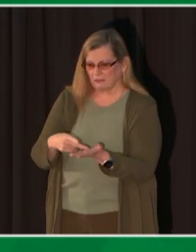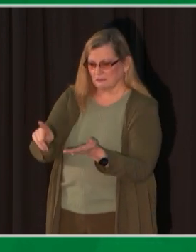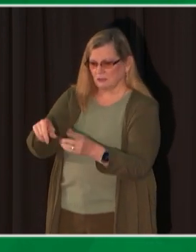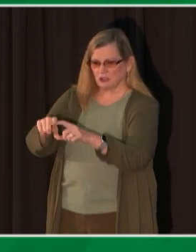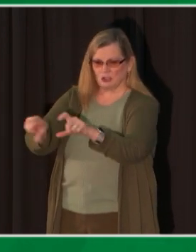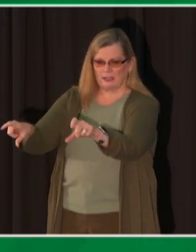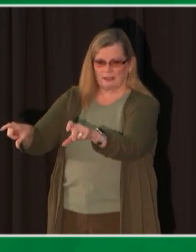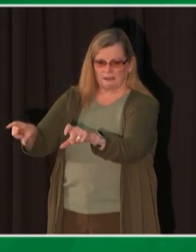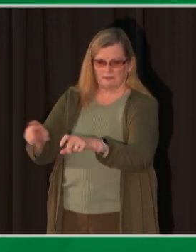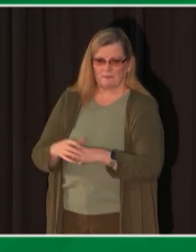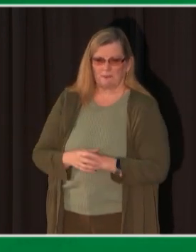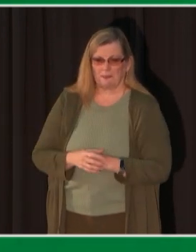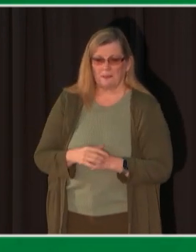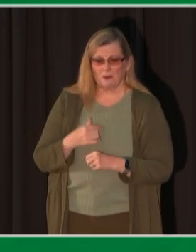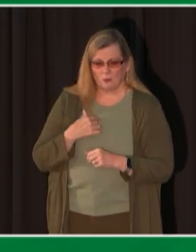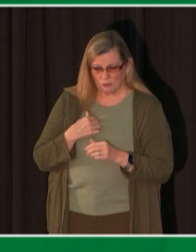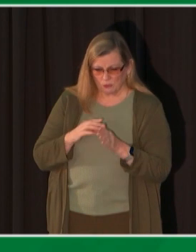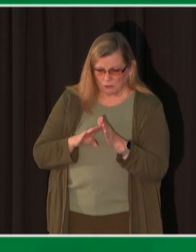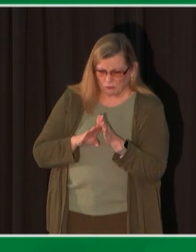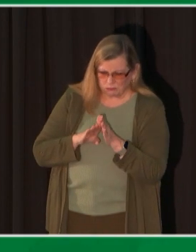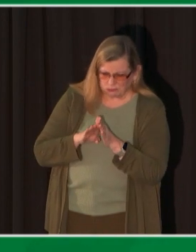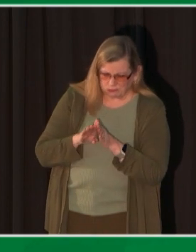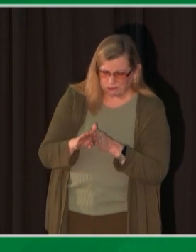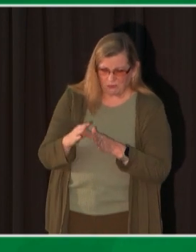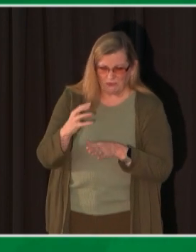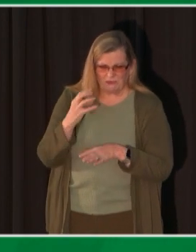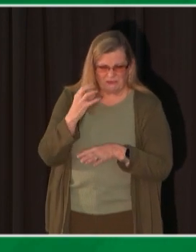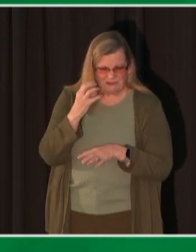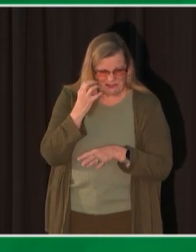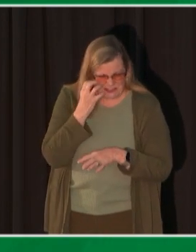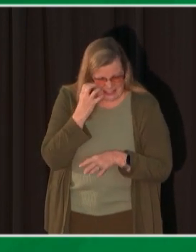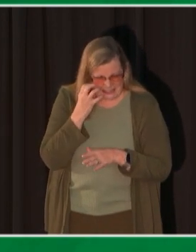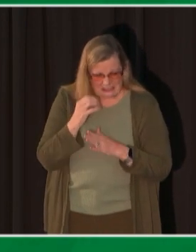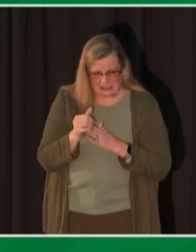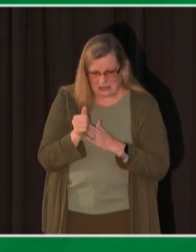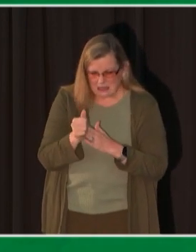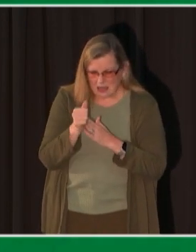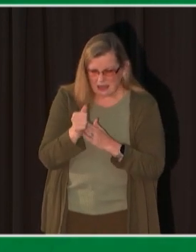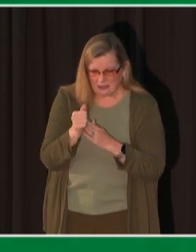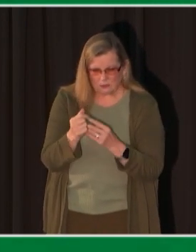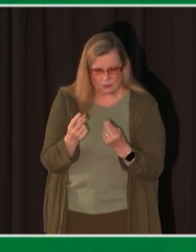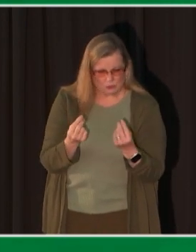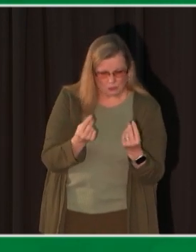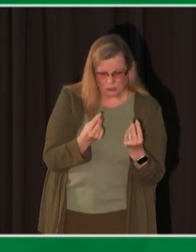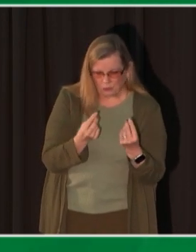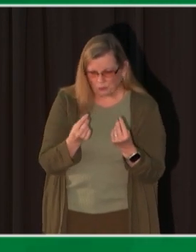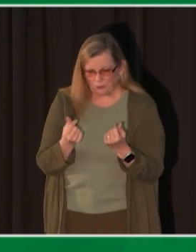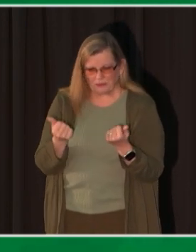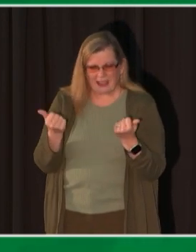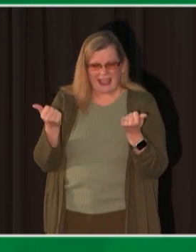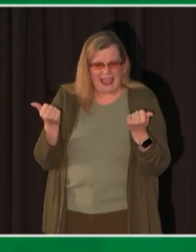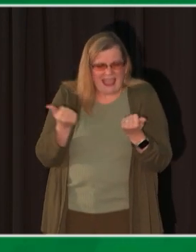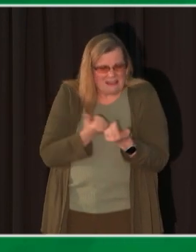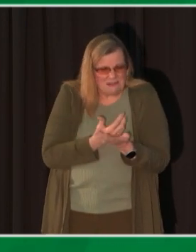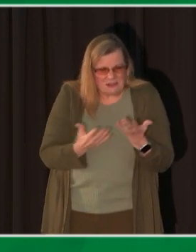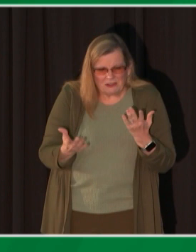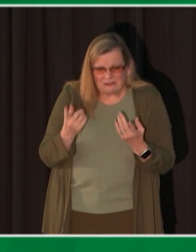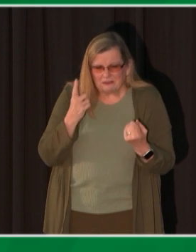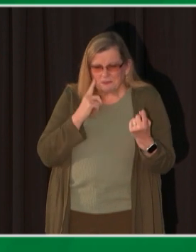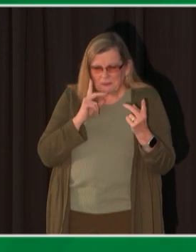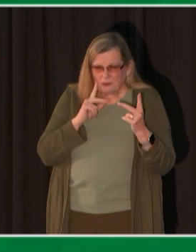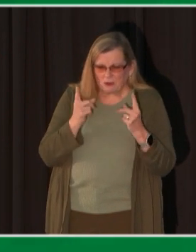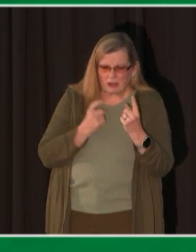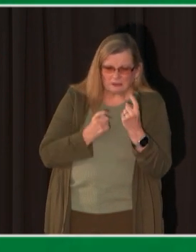thick guidance about just about every question that we've heard about how